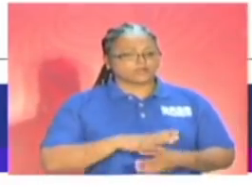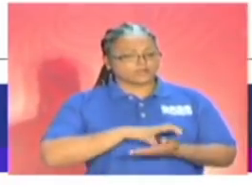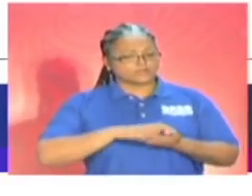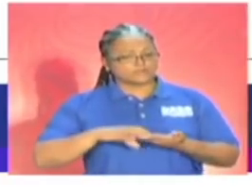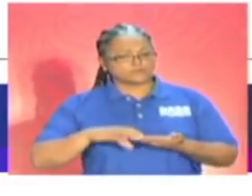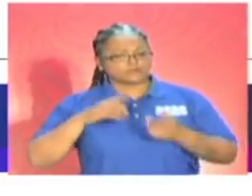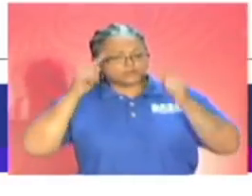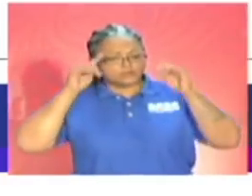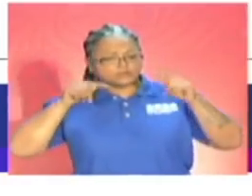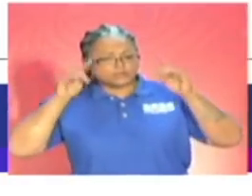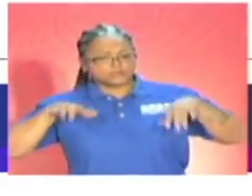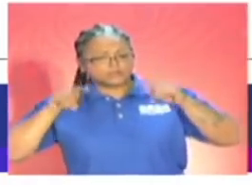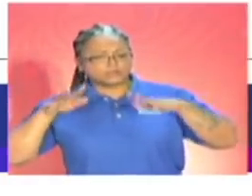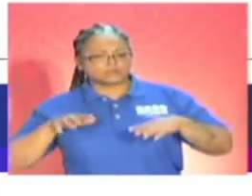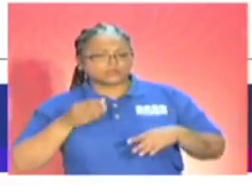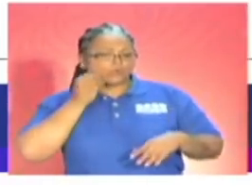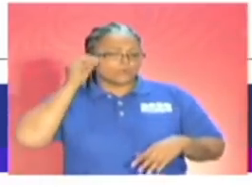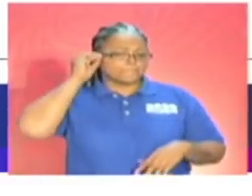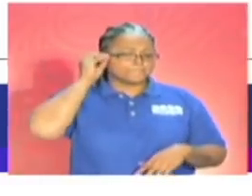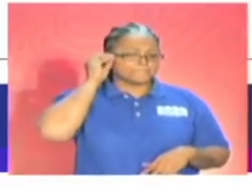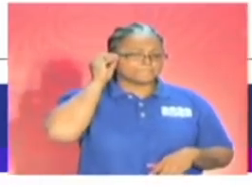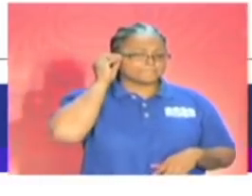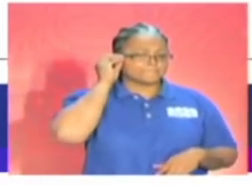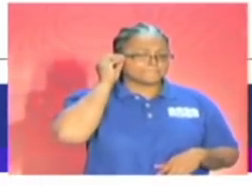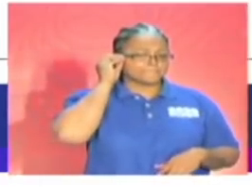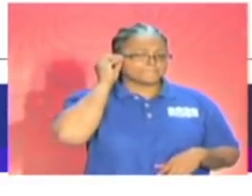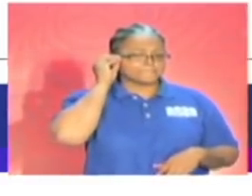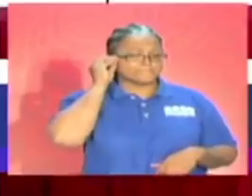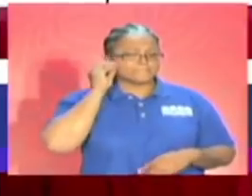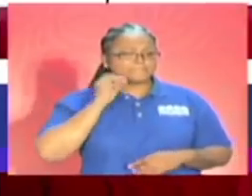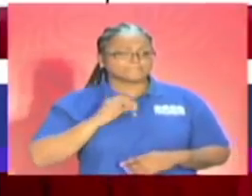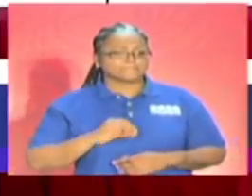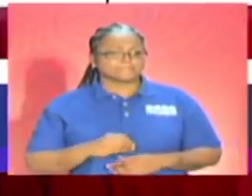what the progress is on that investigation. Thank you.